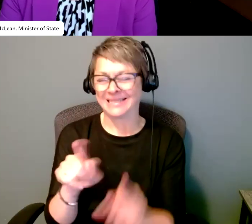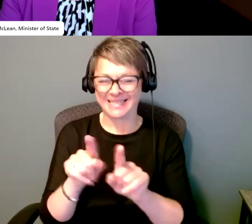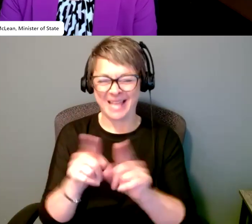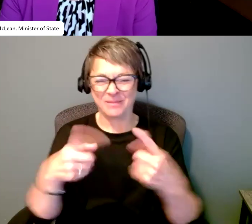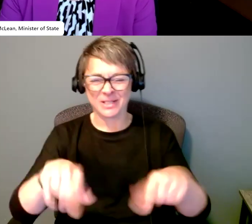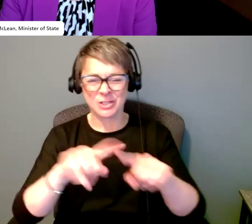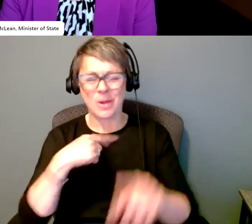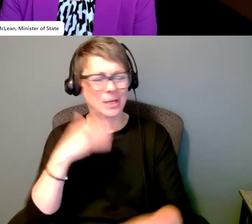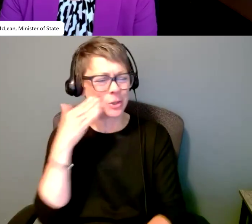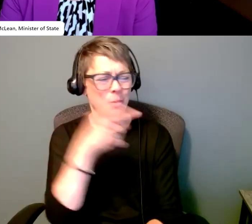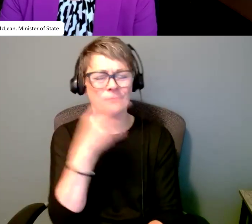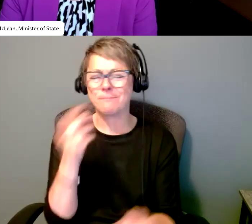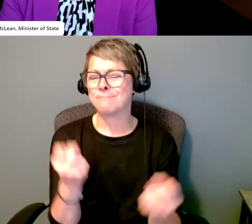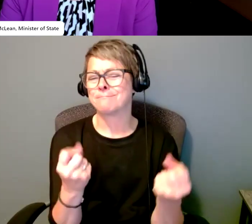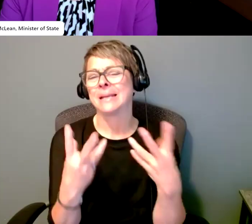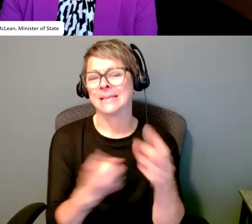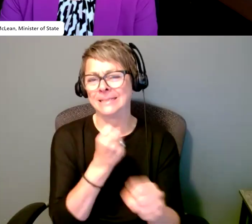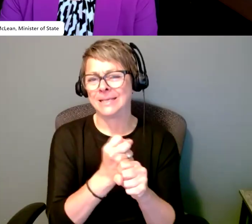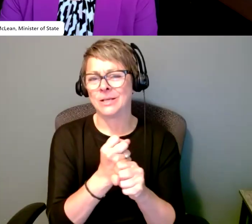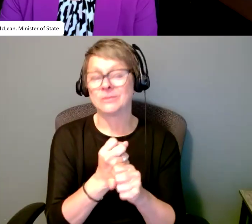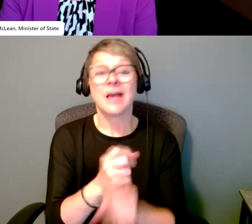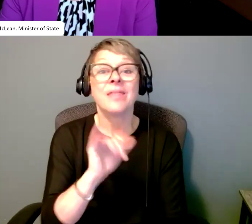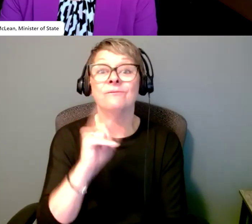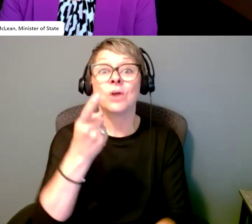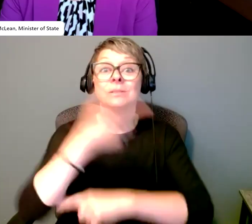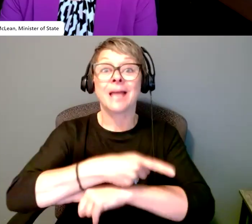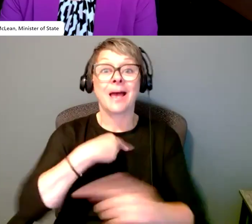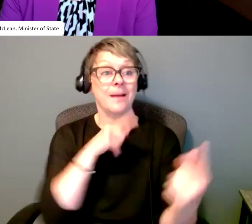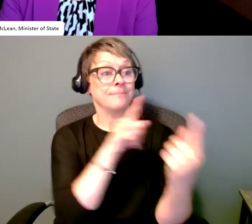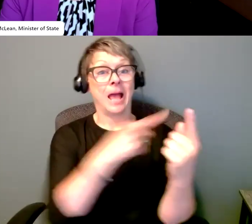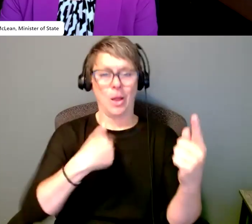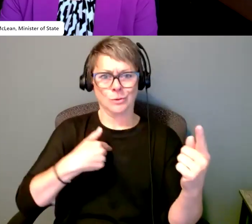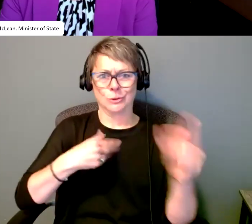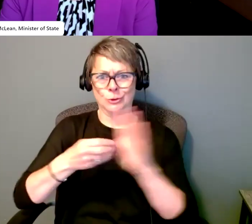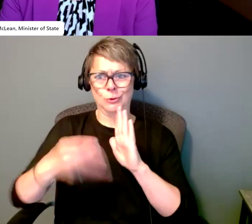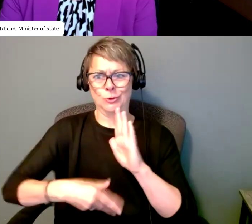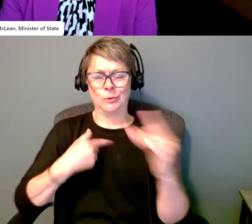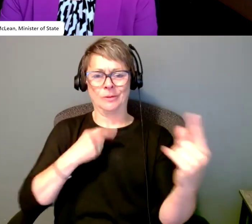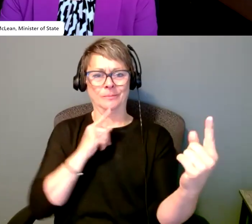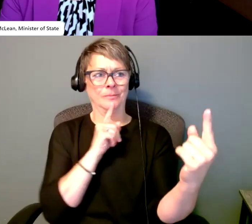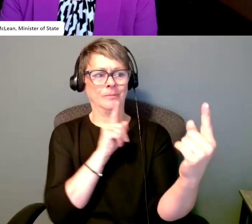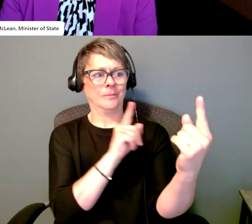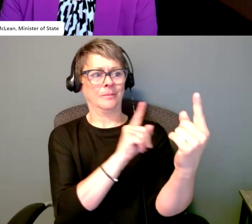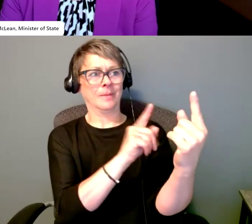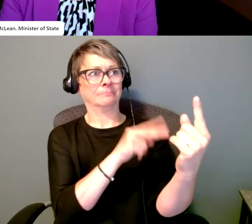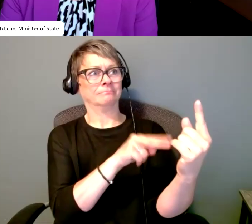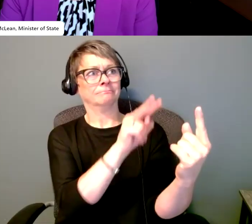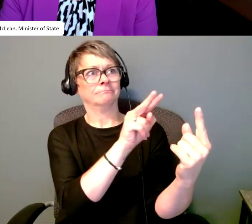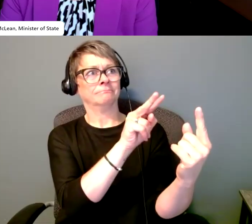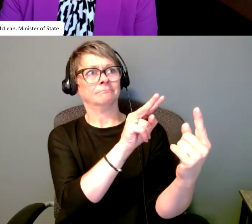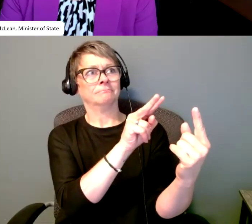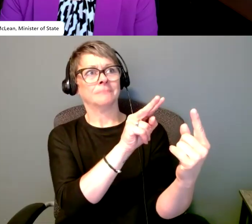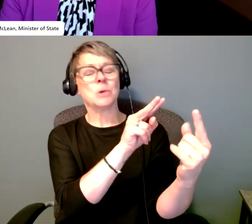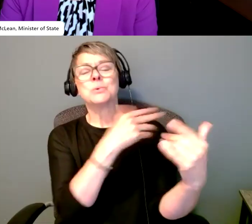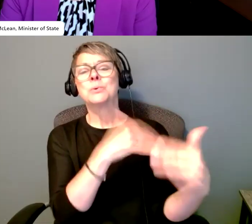years. I also remember that first day that I had met her as a student, I think, back in the day, and just recognized the